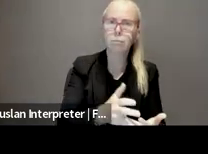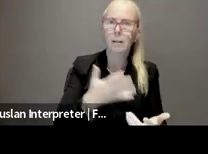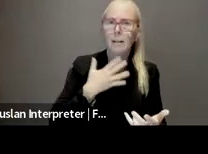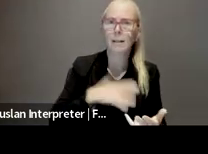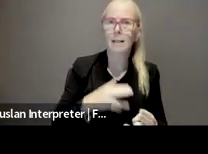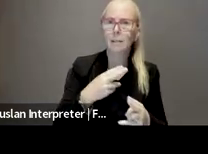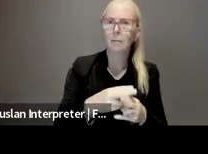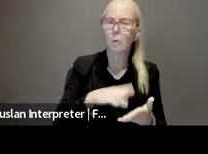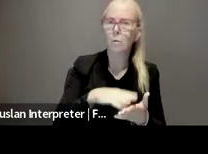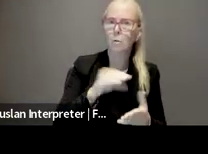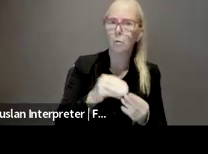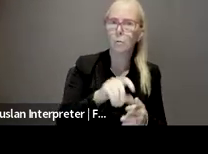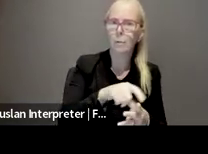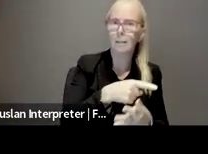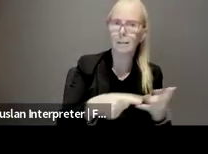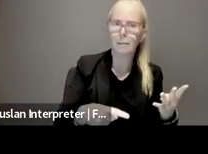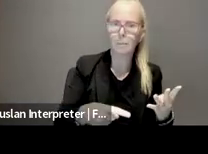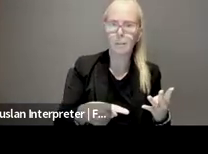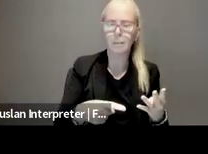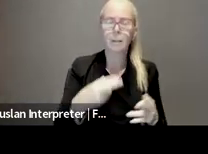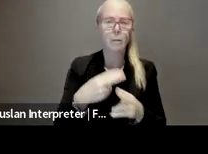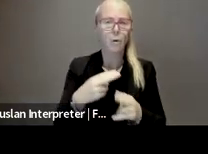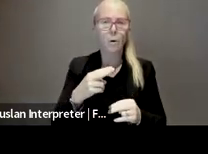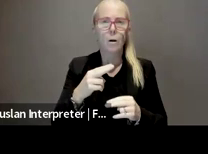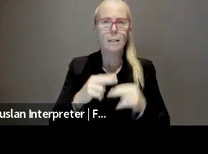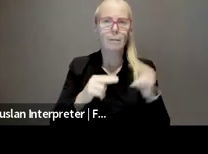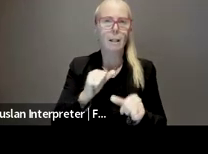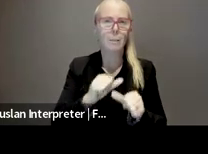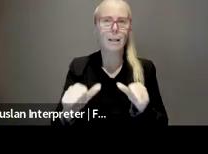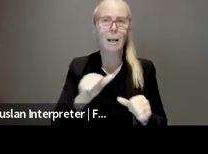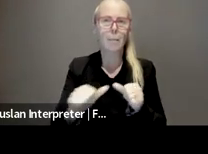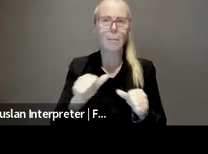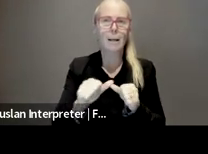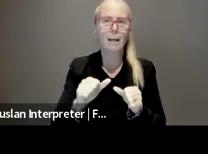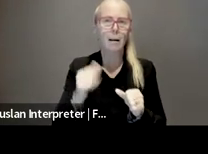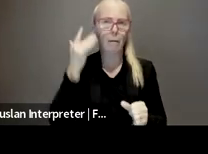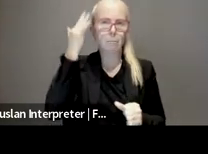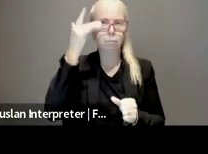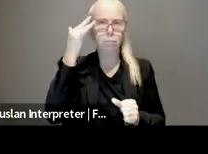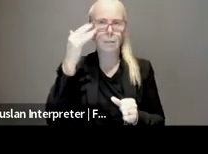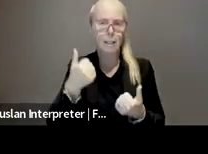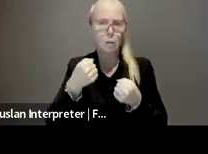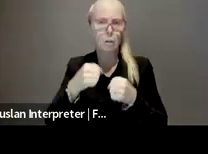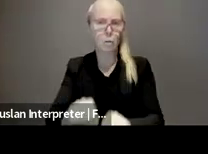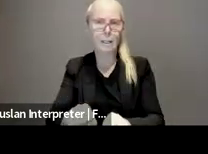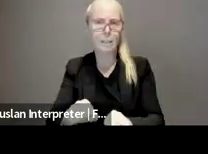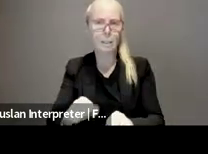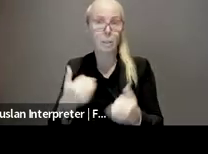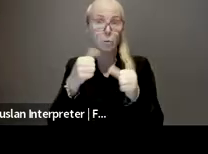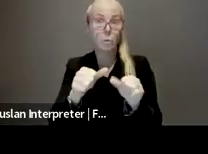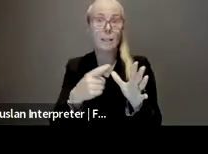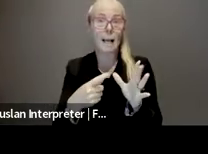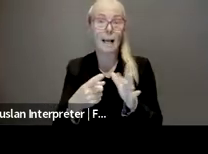pedagogical strategy using AI. This provides a more effective and personality learning